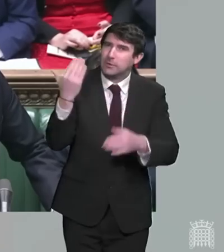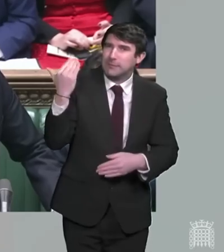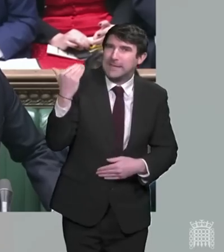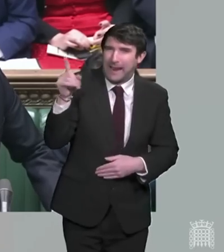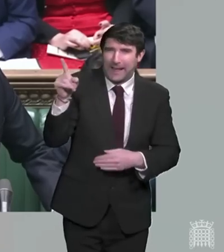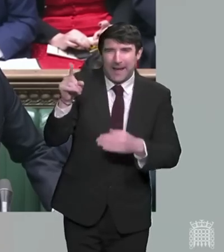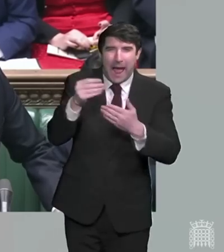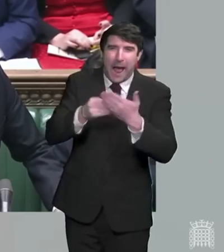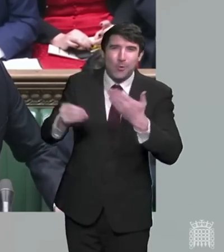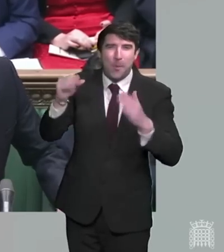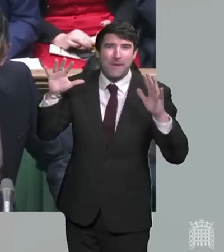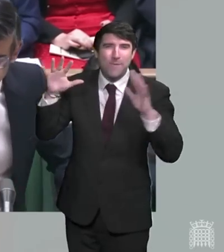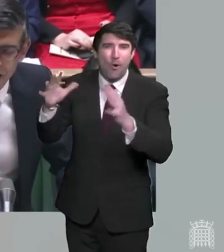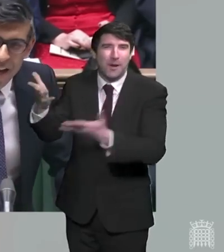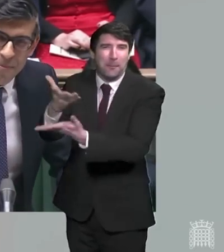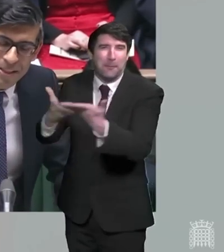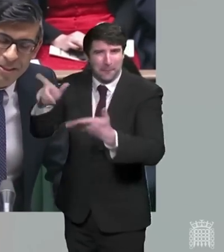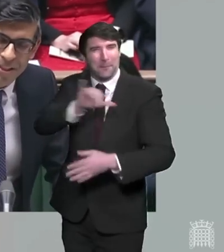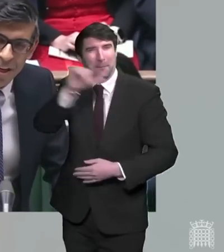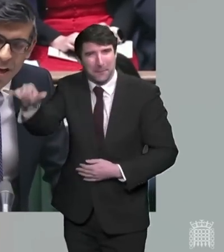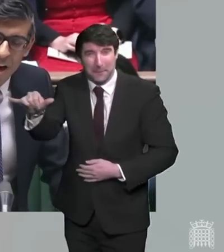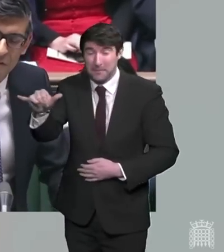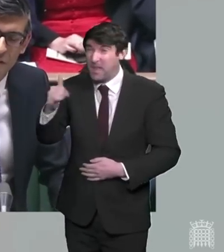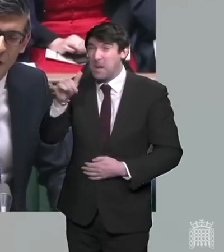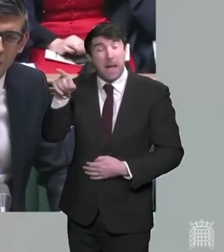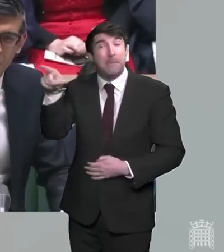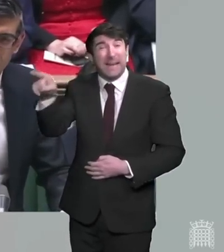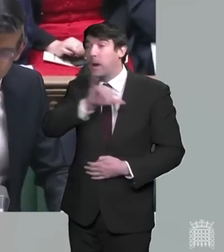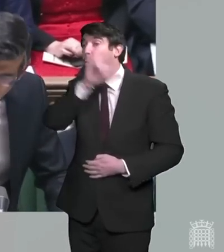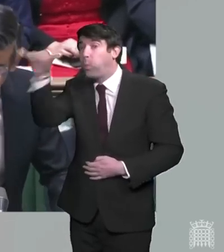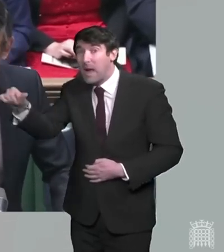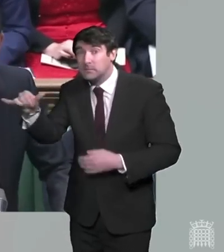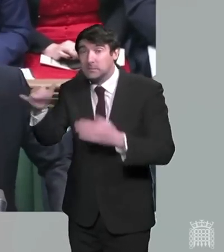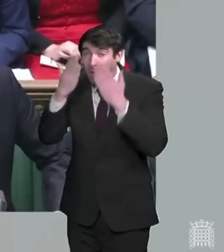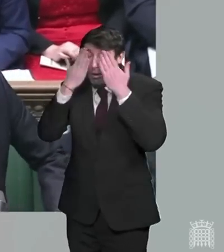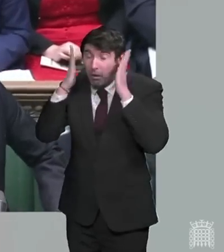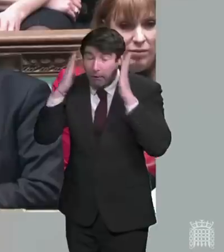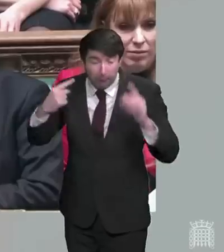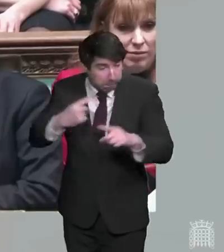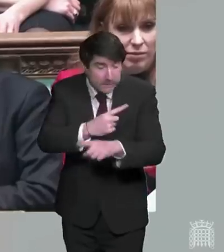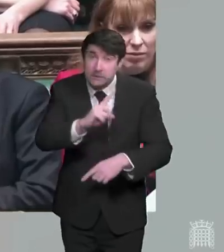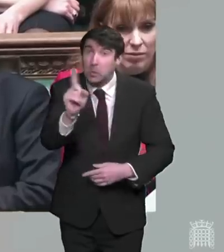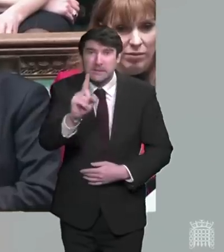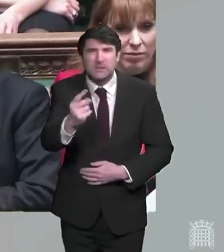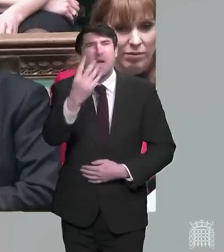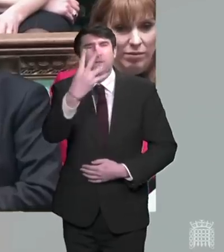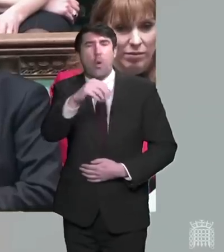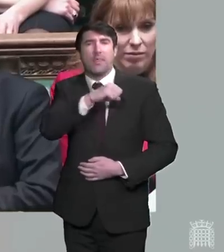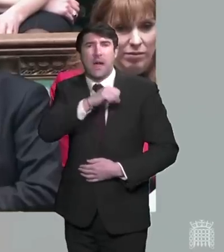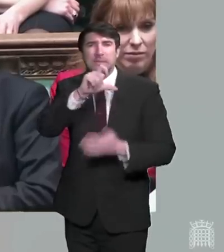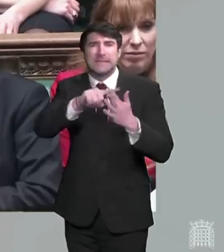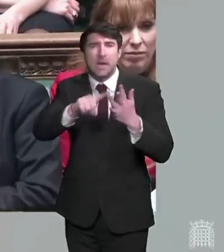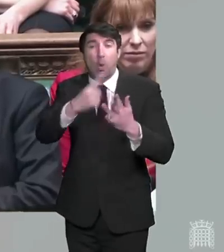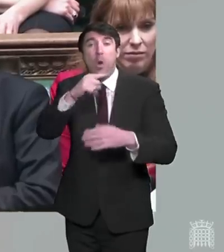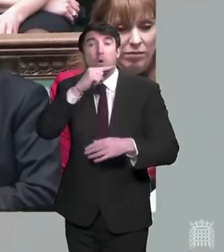Perhaps while he was there, he missed the survey of 4,000 global CEOs from 100 different